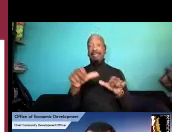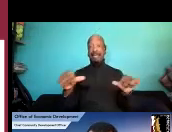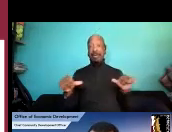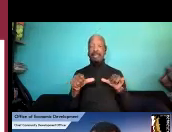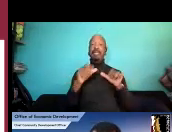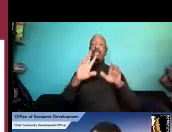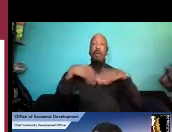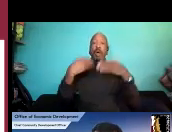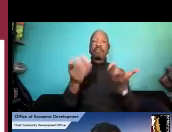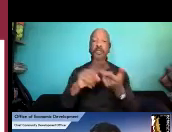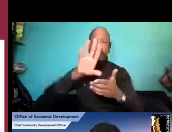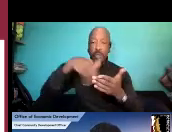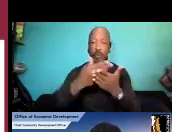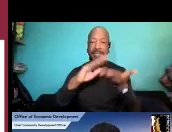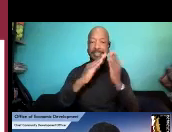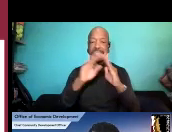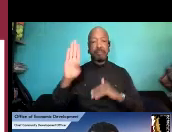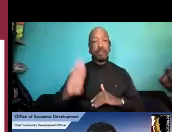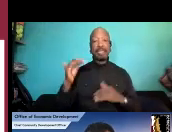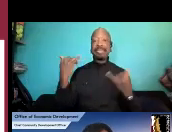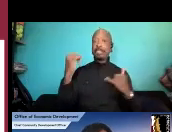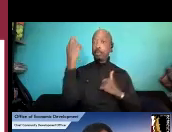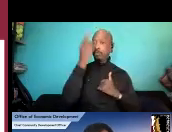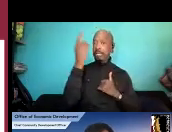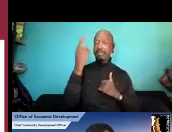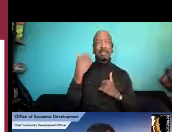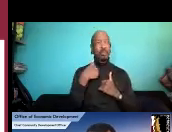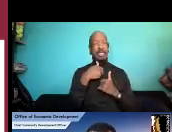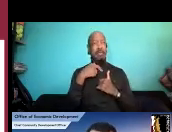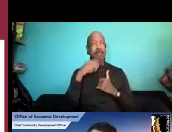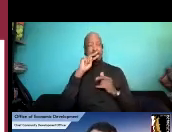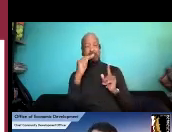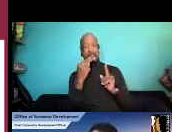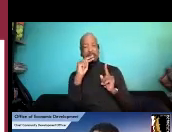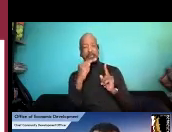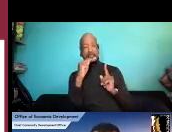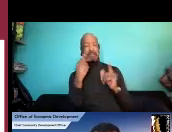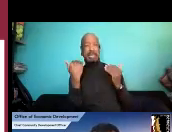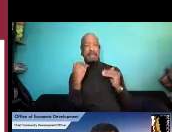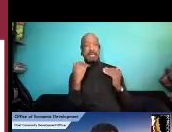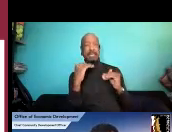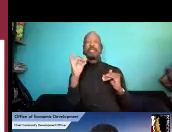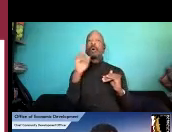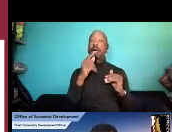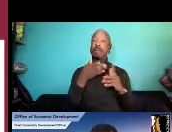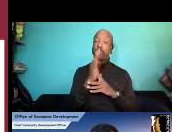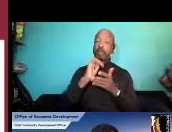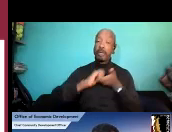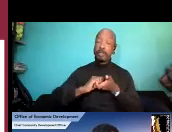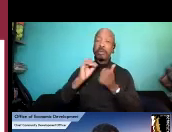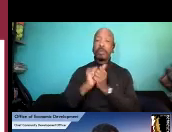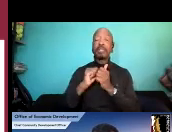And now we're still realizing that we were looking at things too narrowly, and which is why like I said, through the partnership with Selk and Project